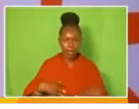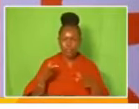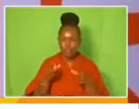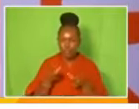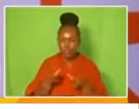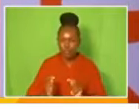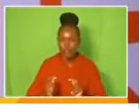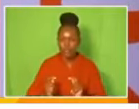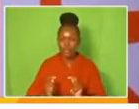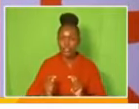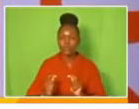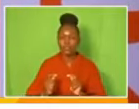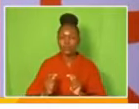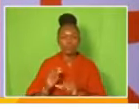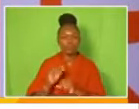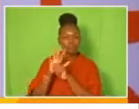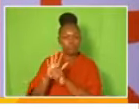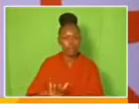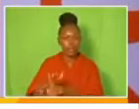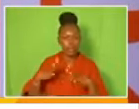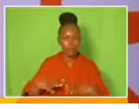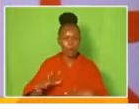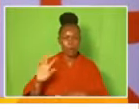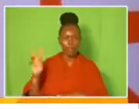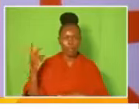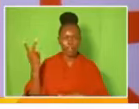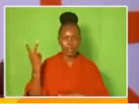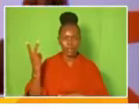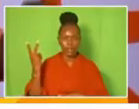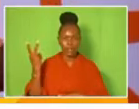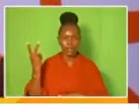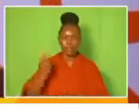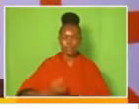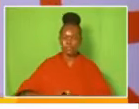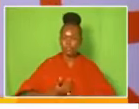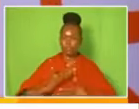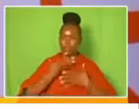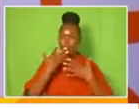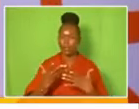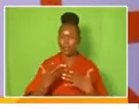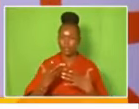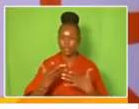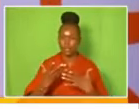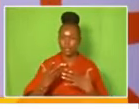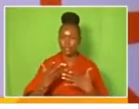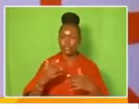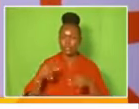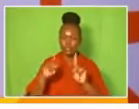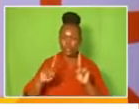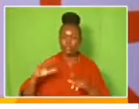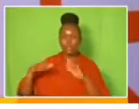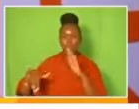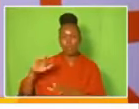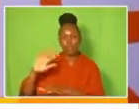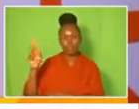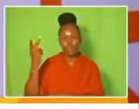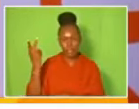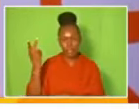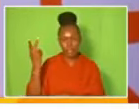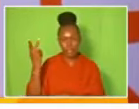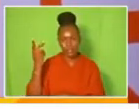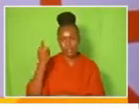the wishes of Kenyans, as expressed at this very forum of Bomas, on the kind of the